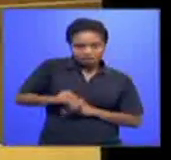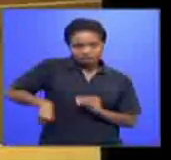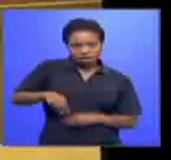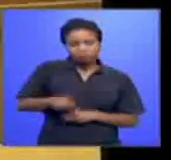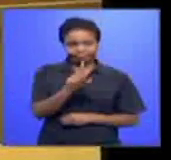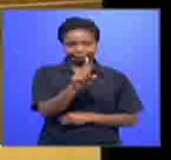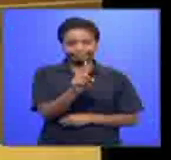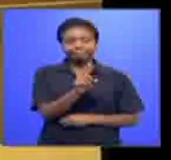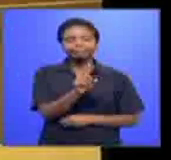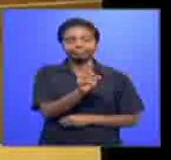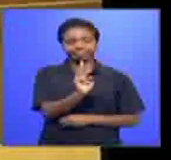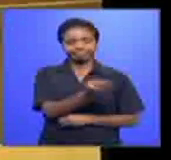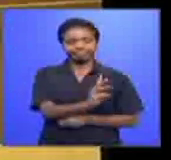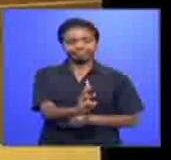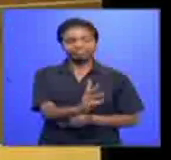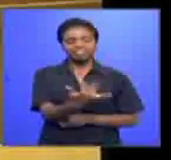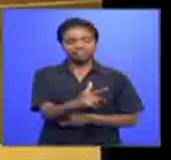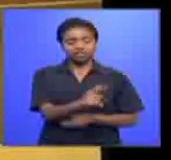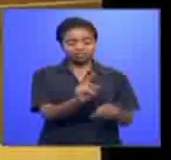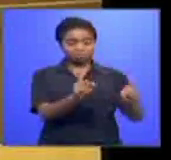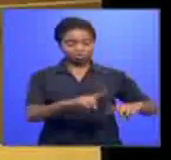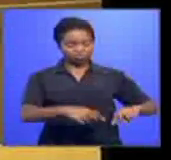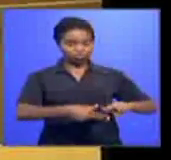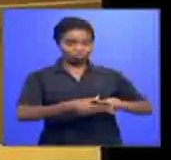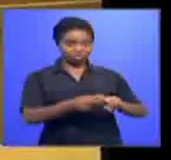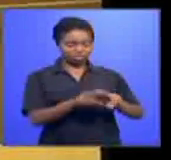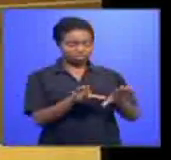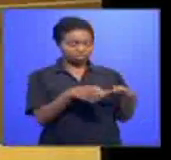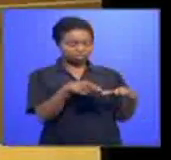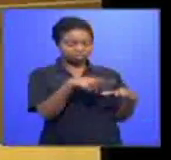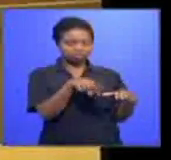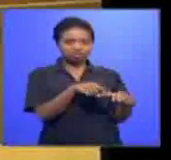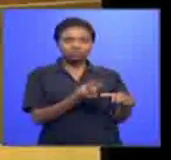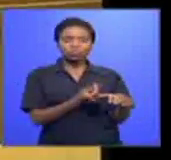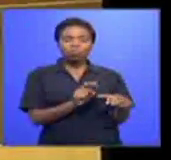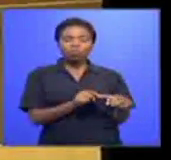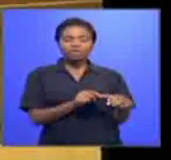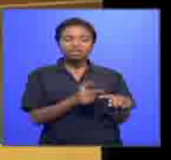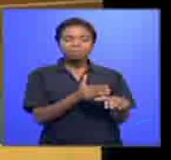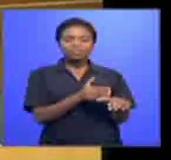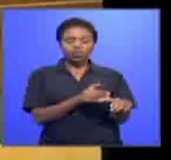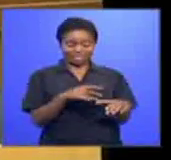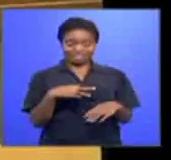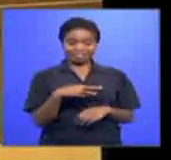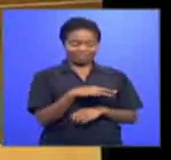Special Investigating Unit has grown from an initial 70 staff members to more